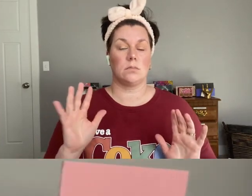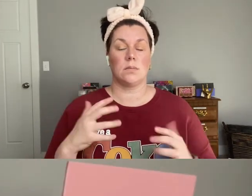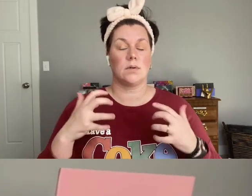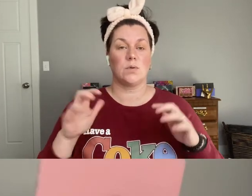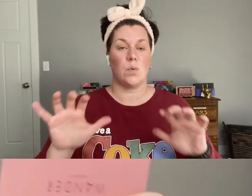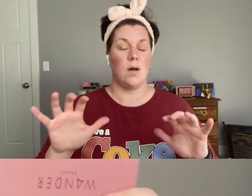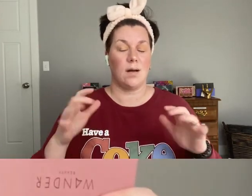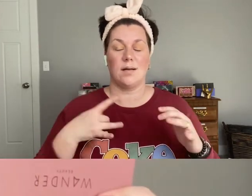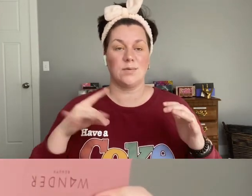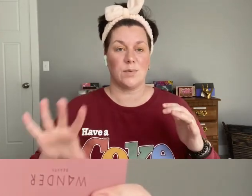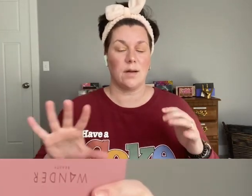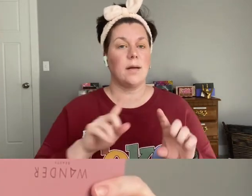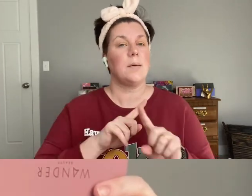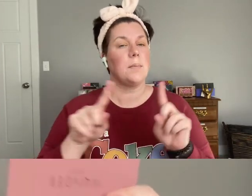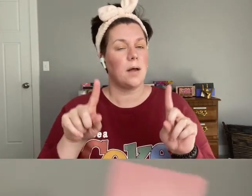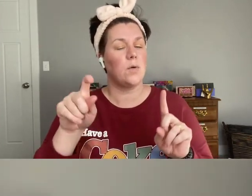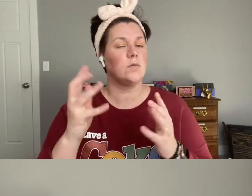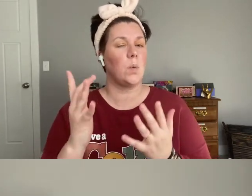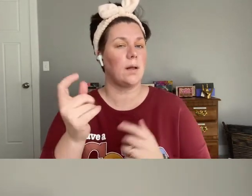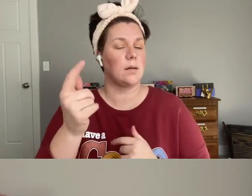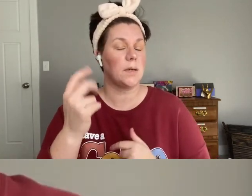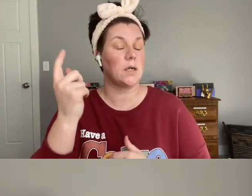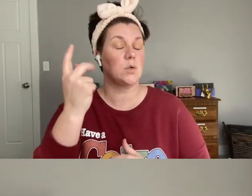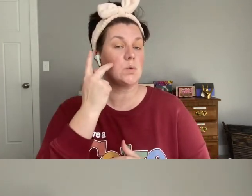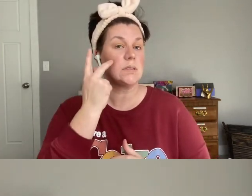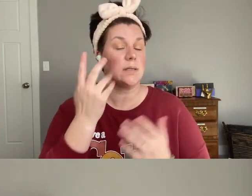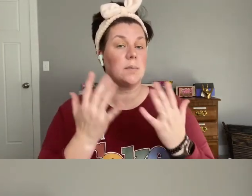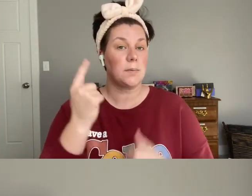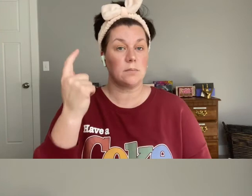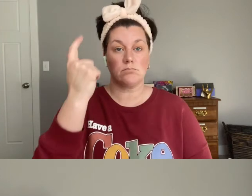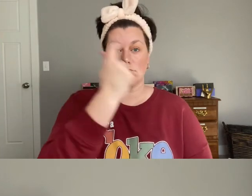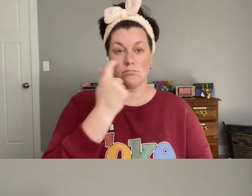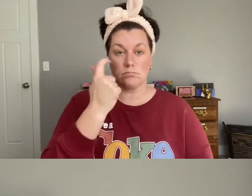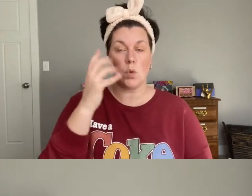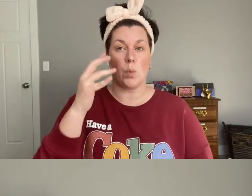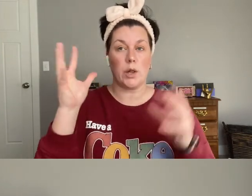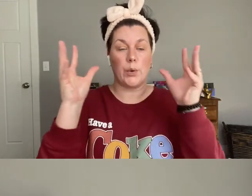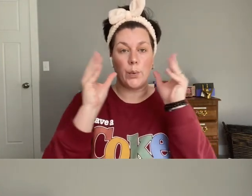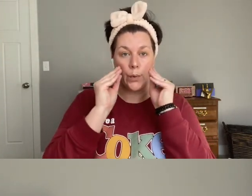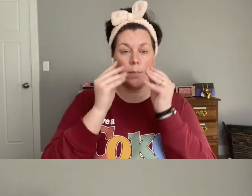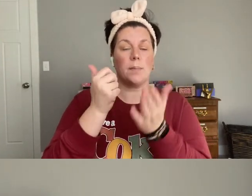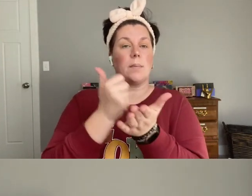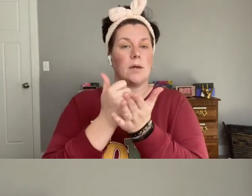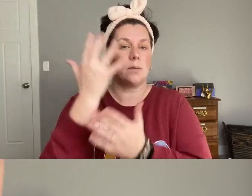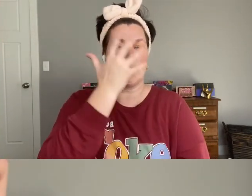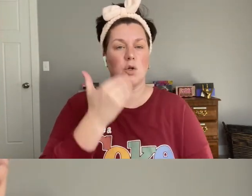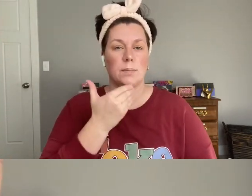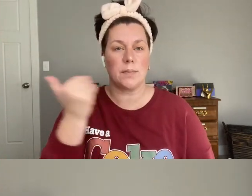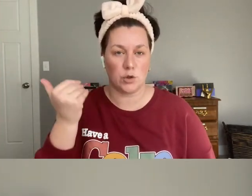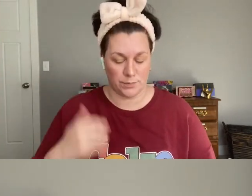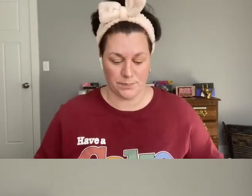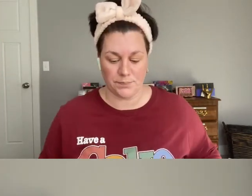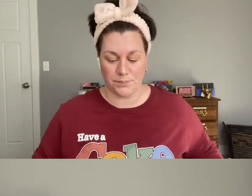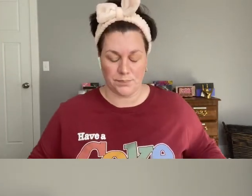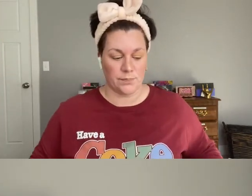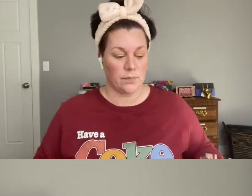depending on what you're looking for. I definitely like a highlight to kind of look like it's a glow from within situation. Sometimes though you get it on there